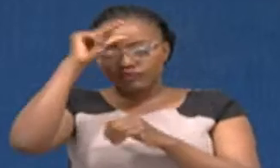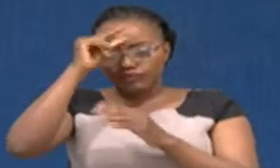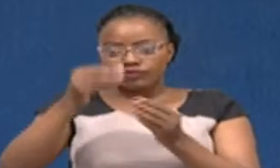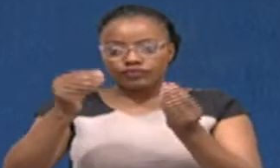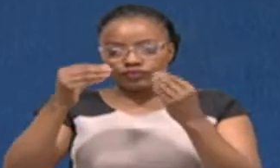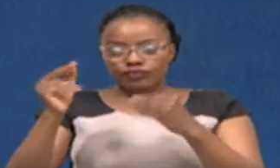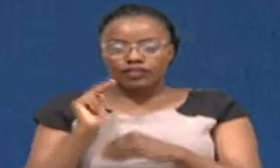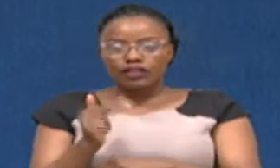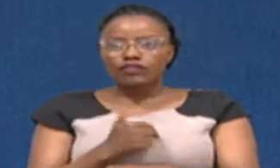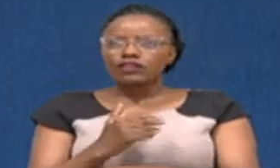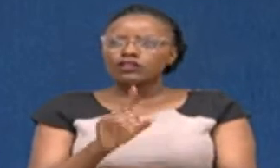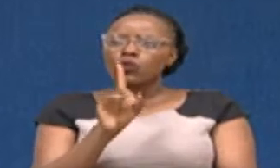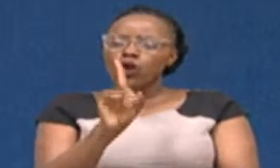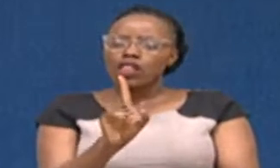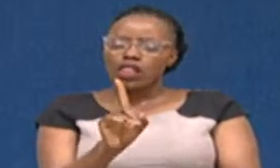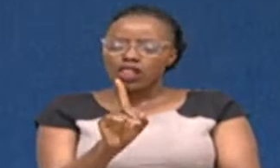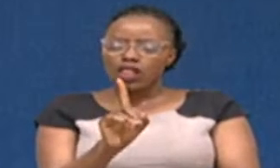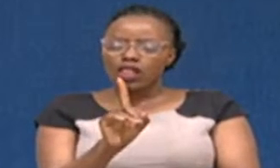us